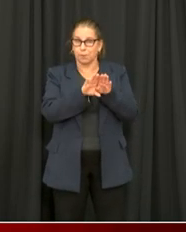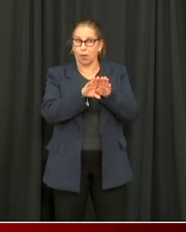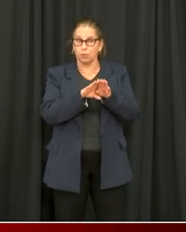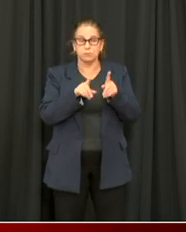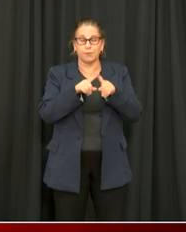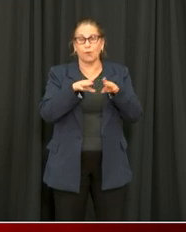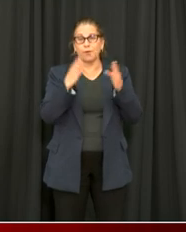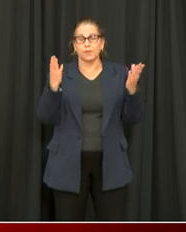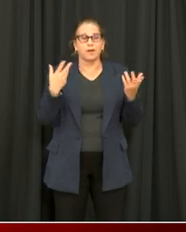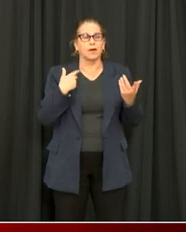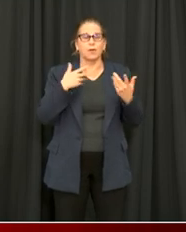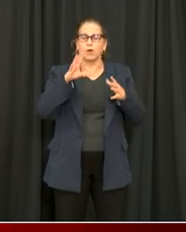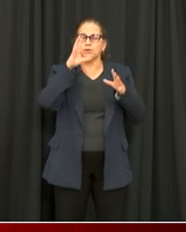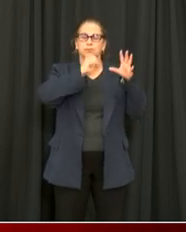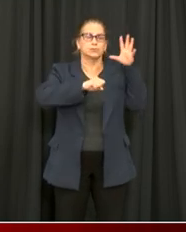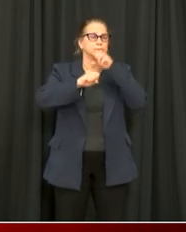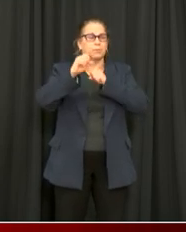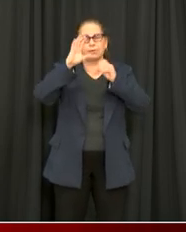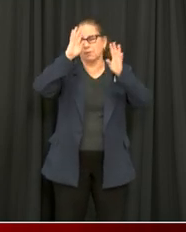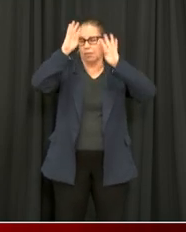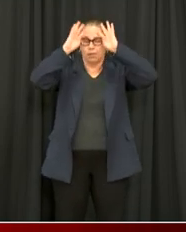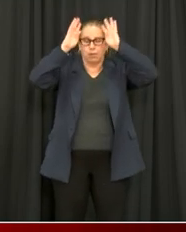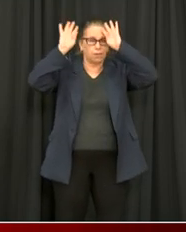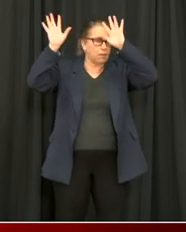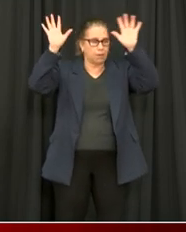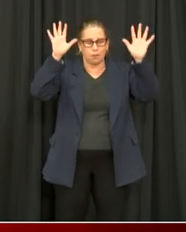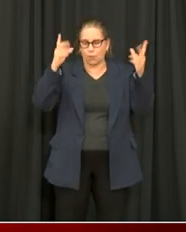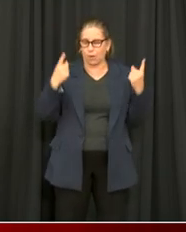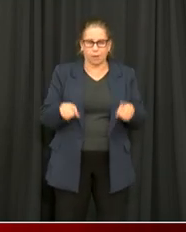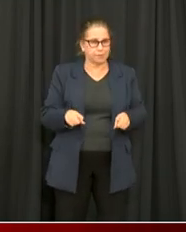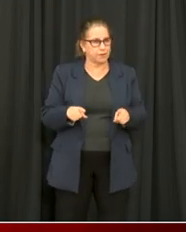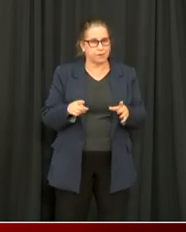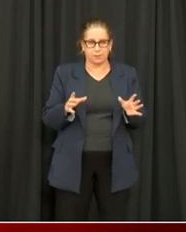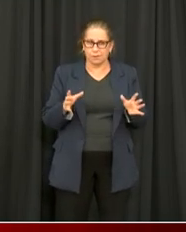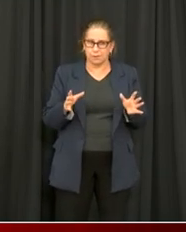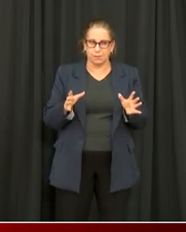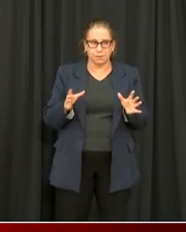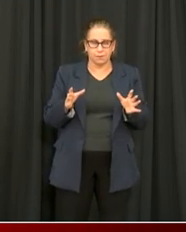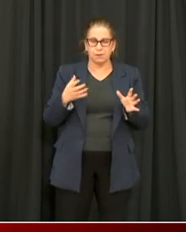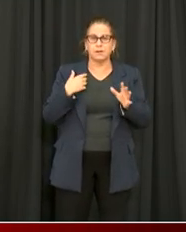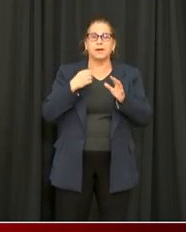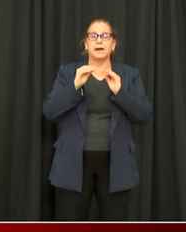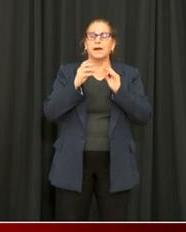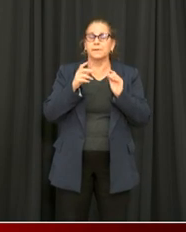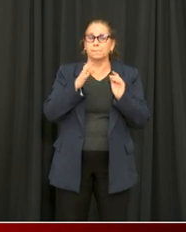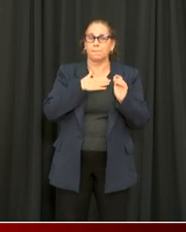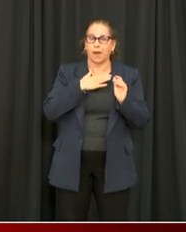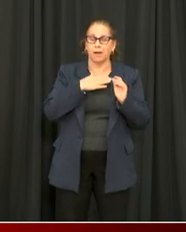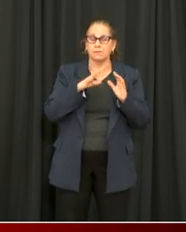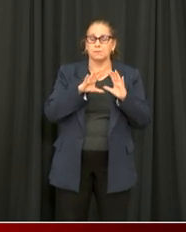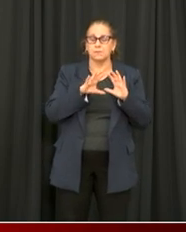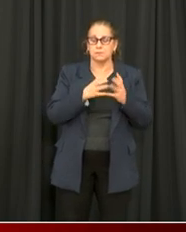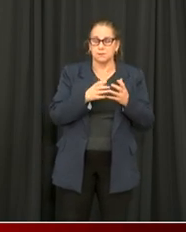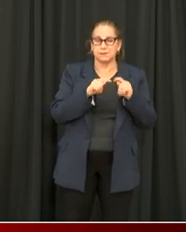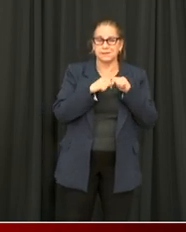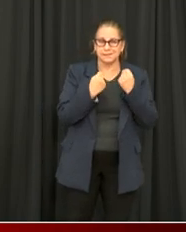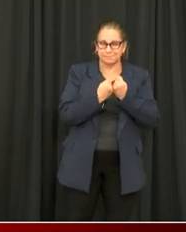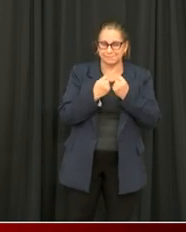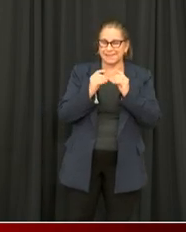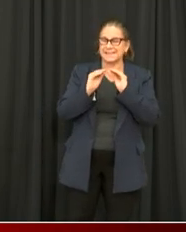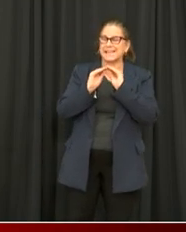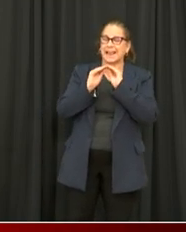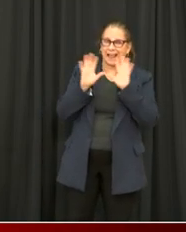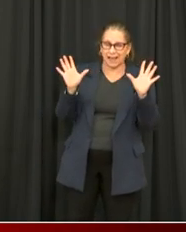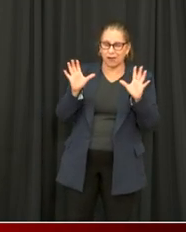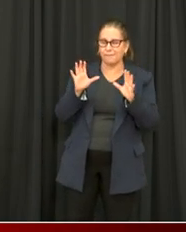of activity that should be withheld. We need people to be very transparent with us with all of the activities that they are participating